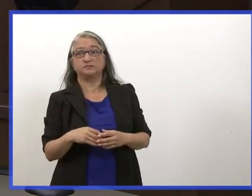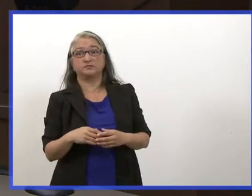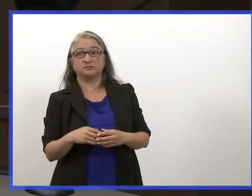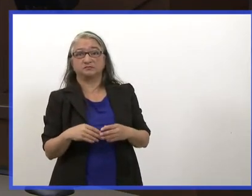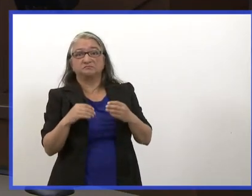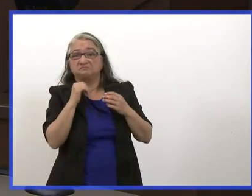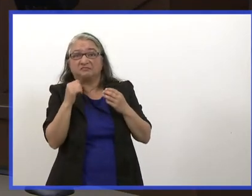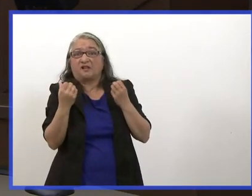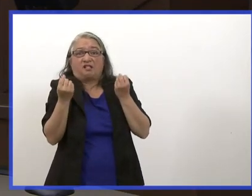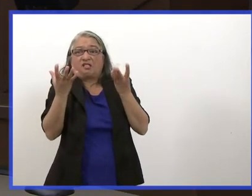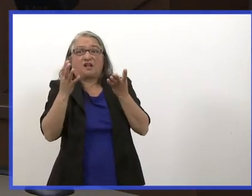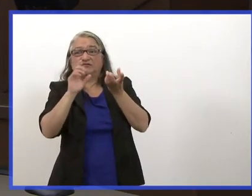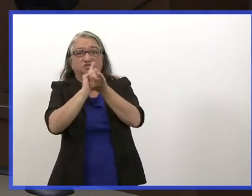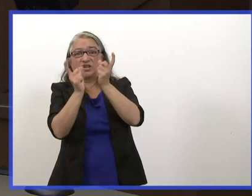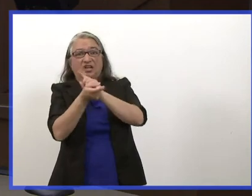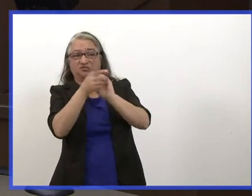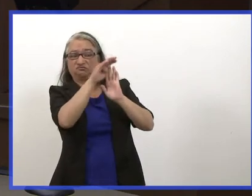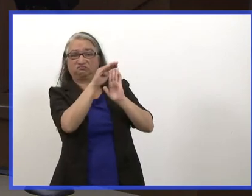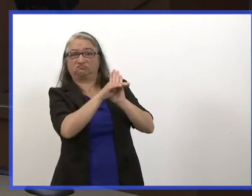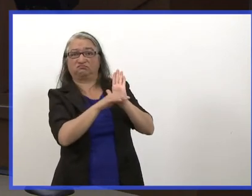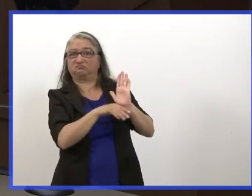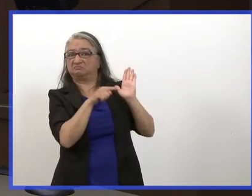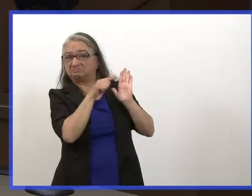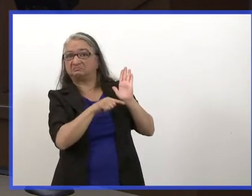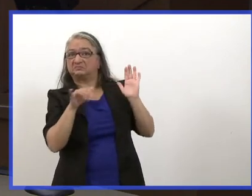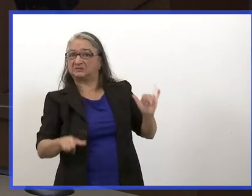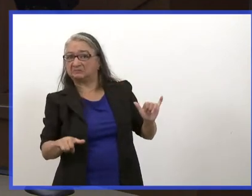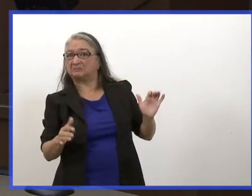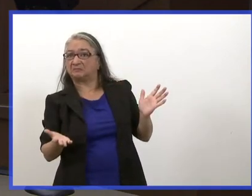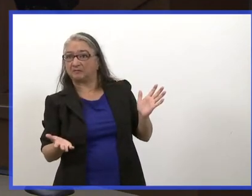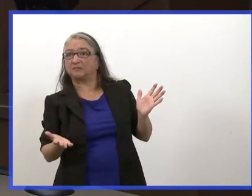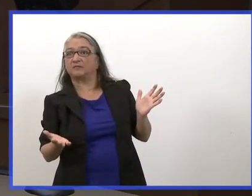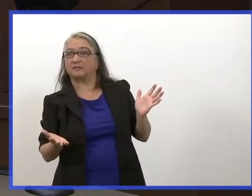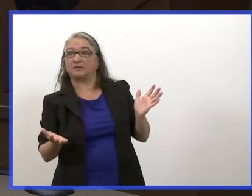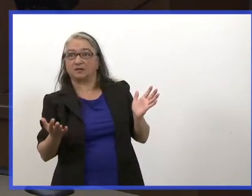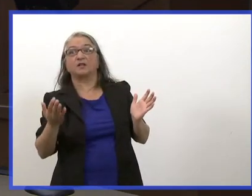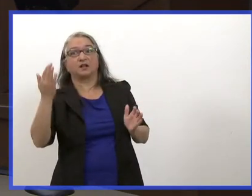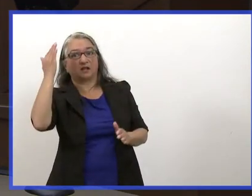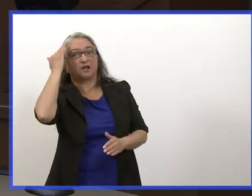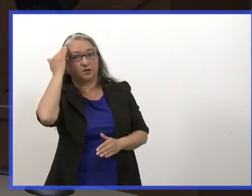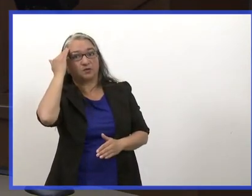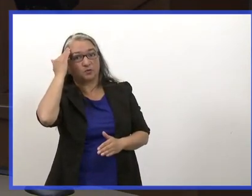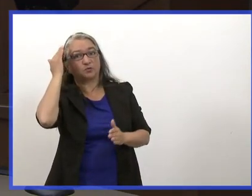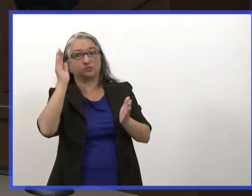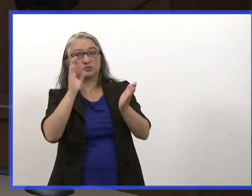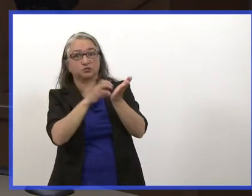asking for a larger shutdown. What else have you looked at to ensure people are staying home?